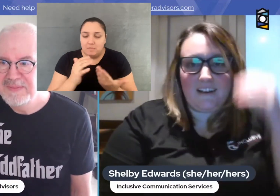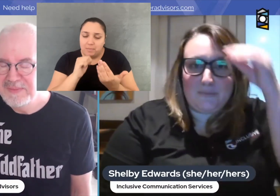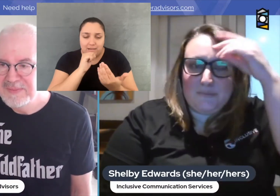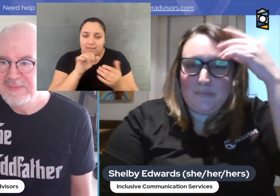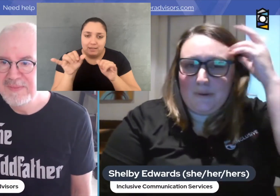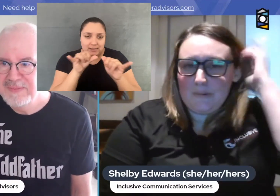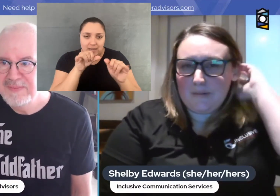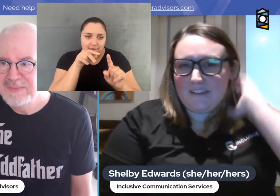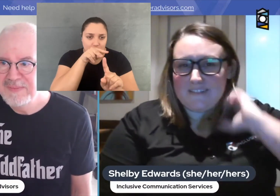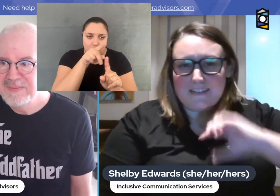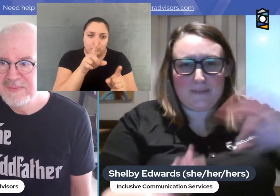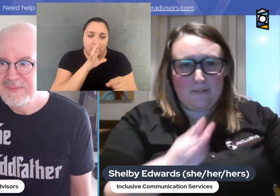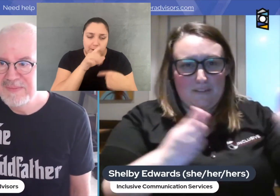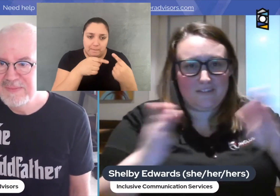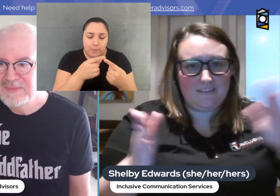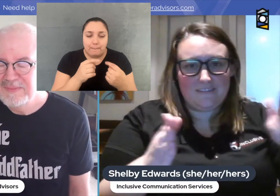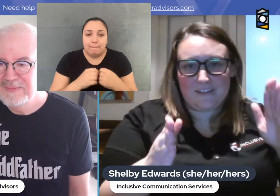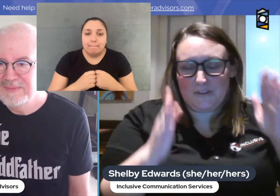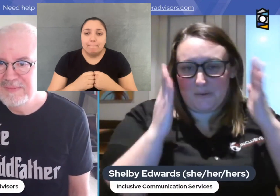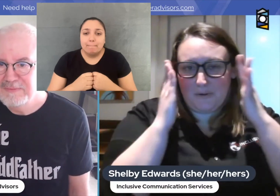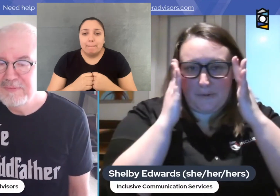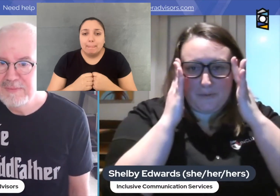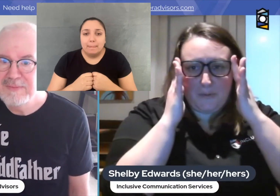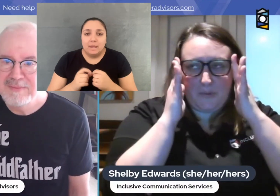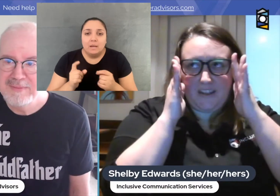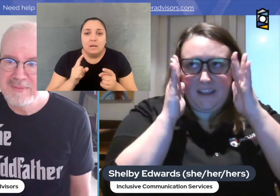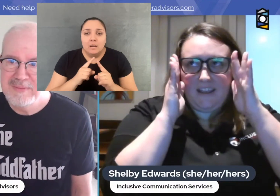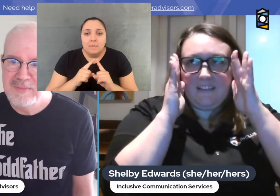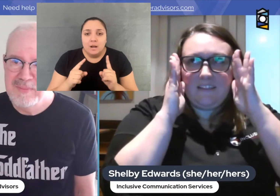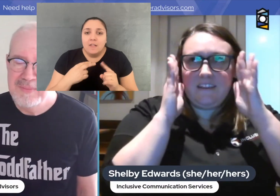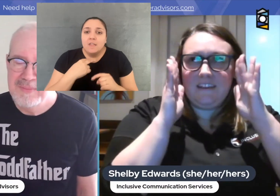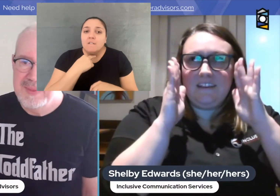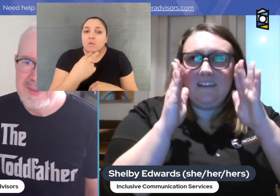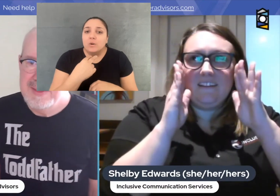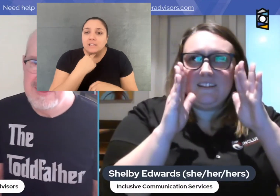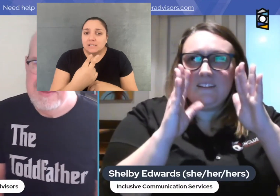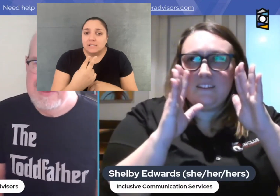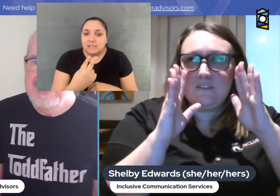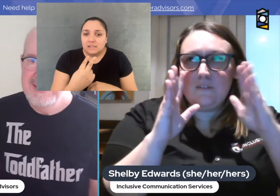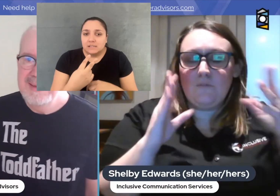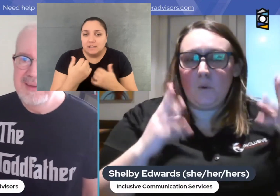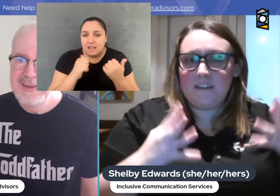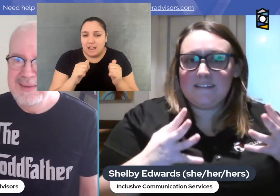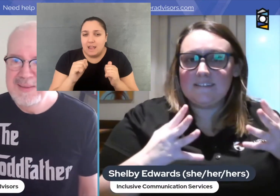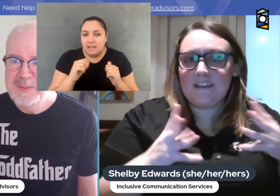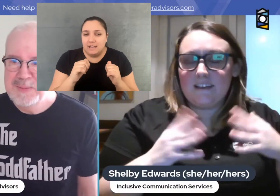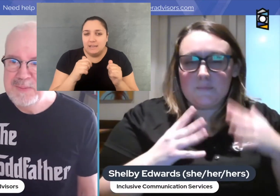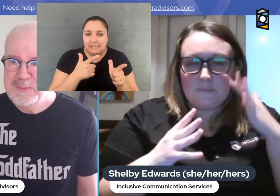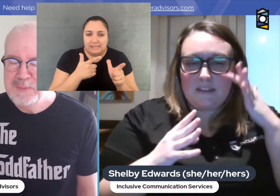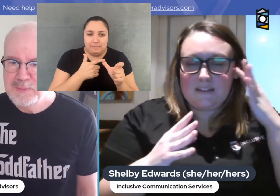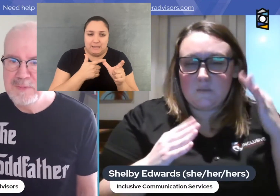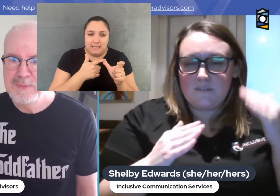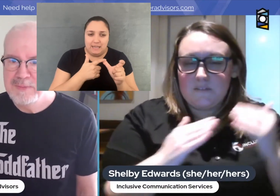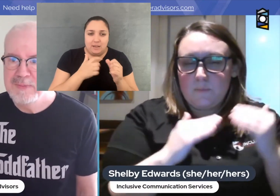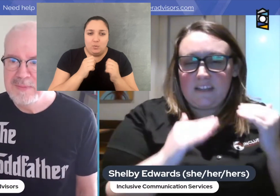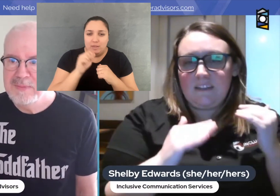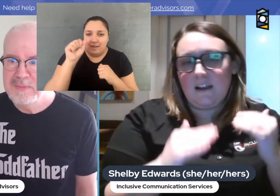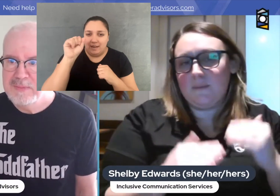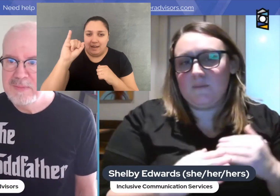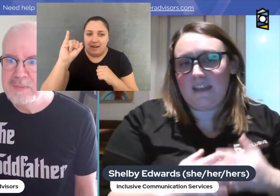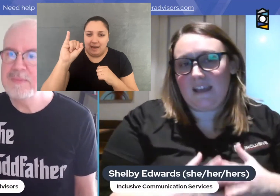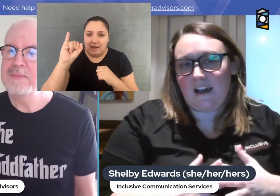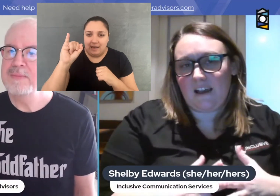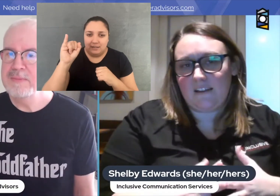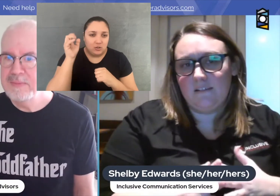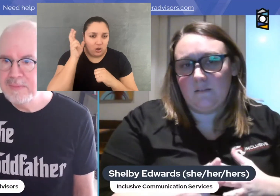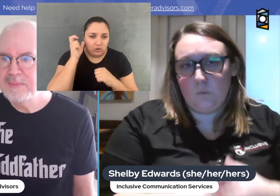day, probably not the same angle that you were going with it, but the voice, that any sort of speed that